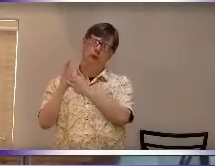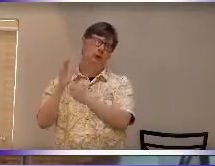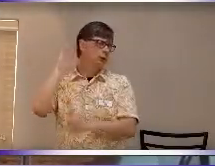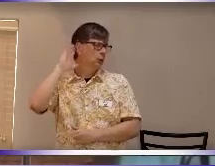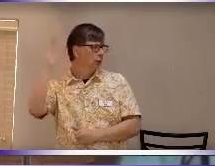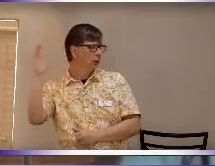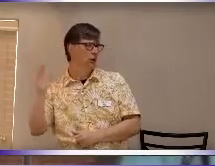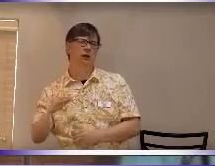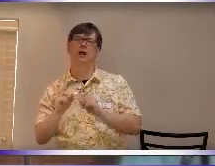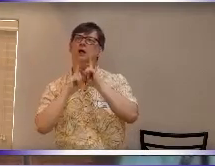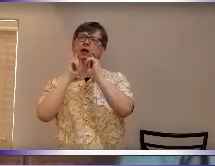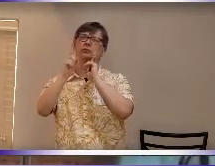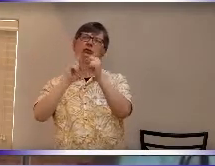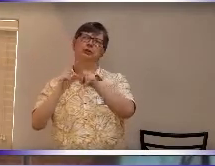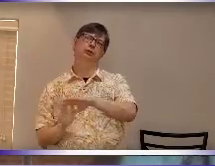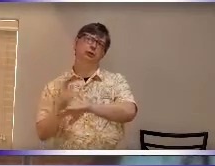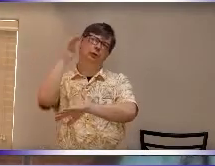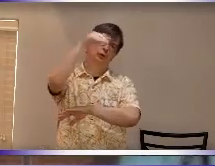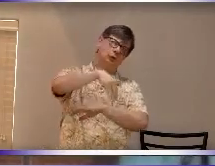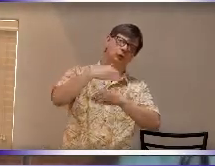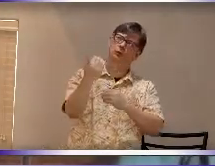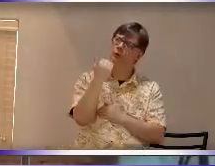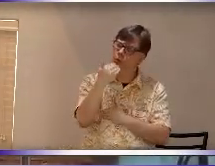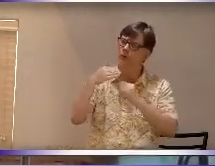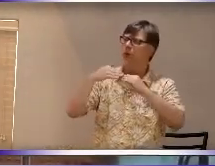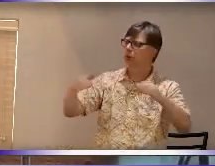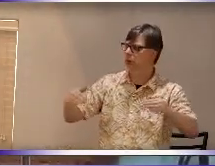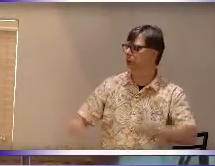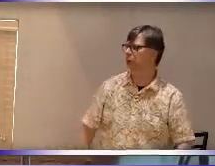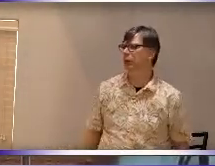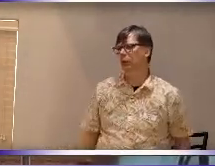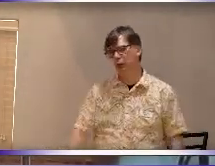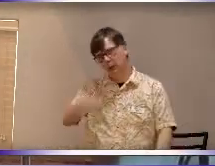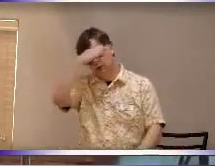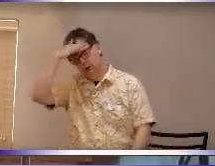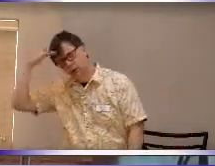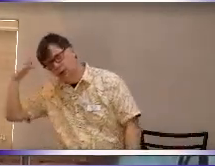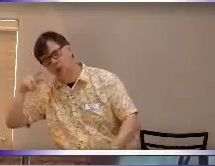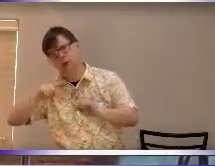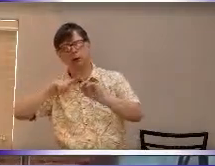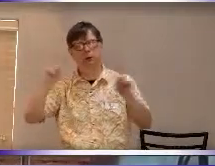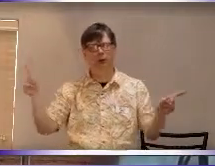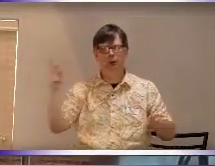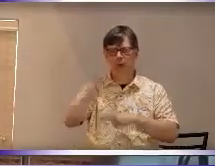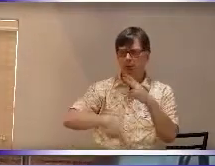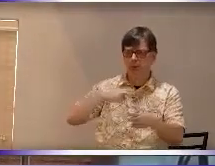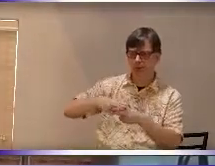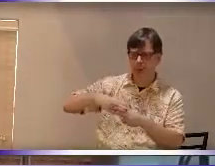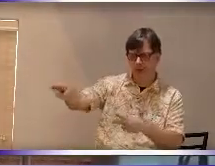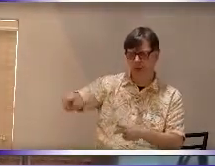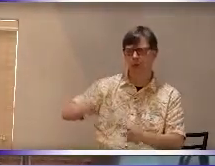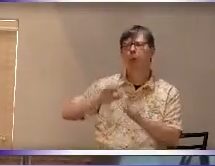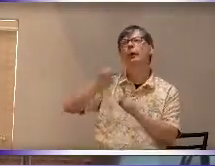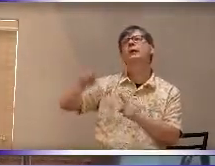table when we were kids. We went to play school and we saw differences. And people pointed out things